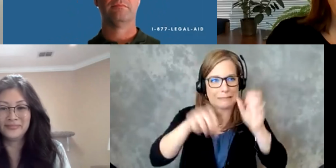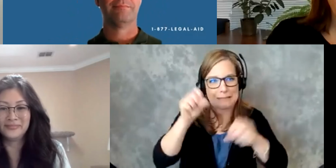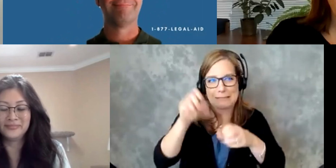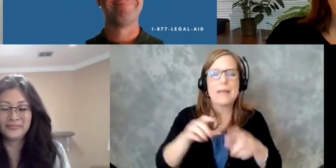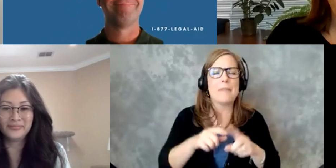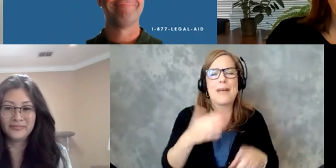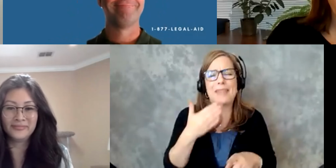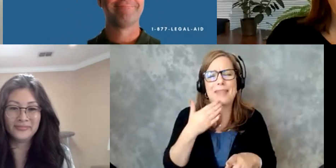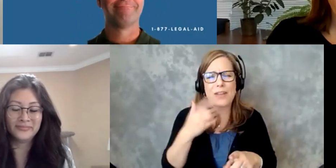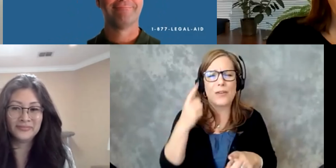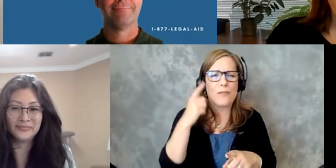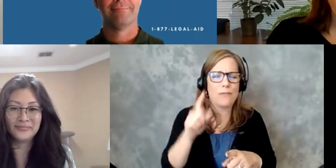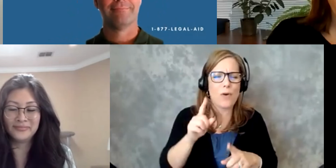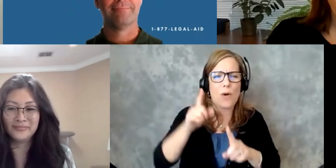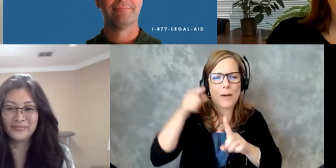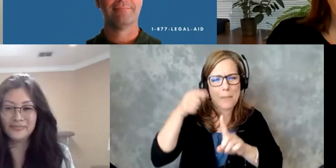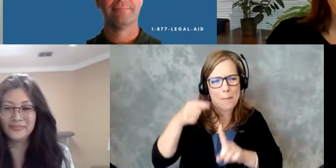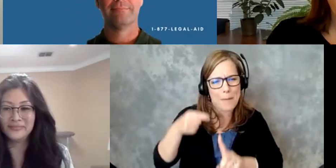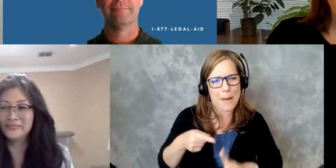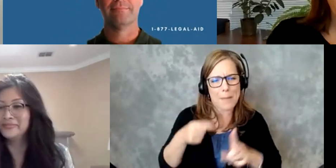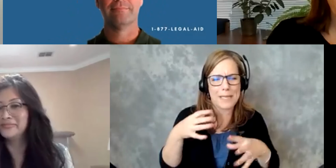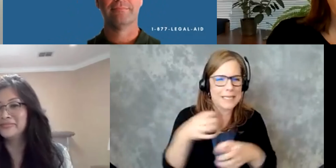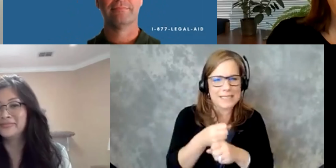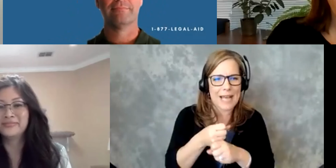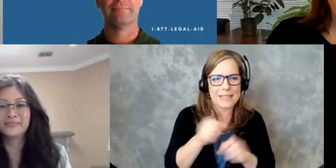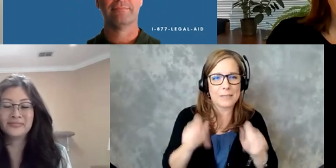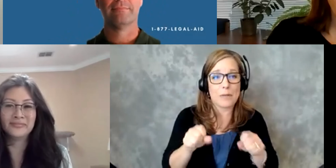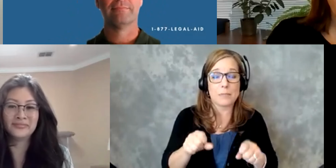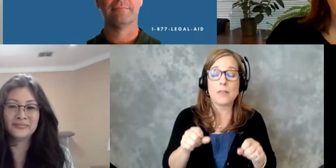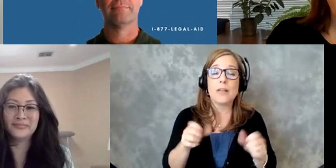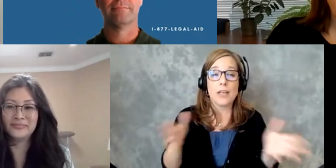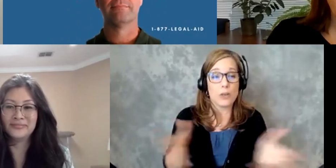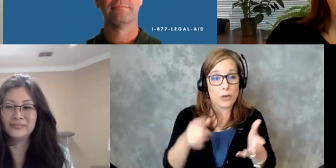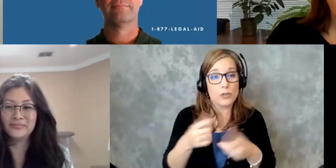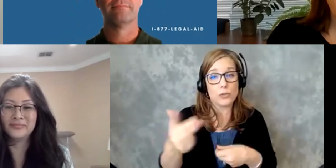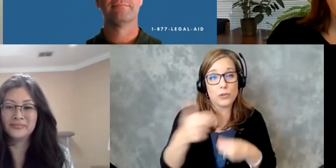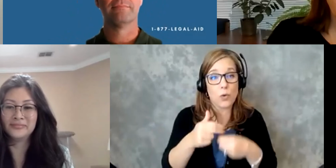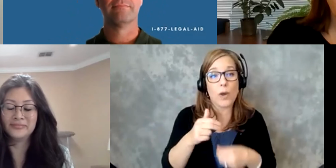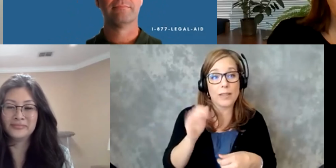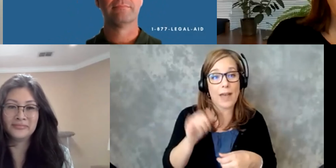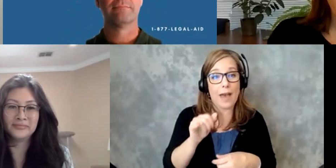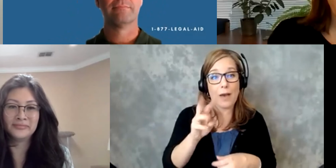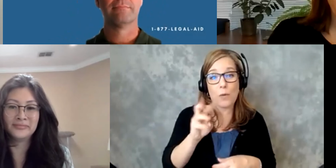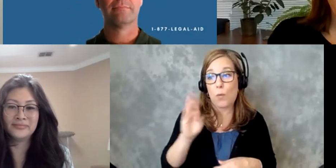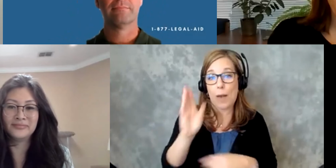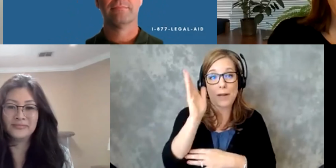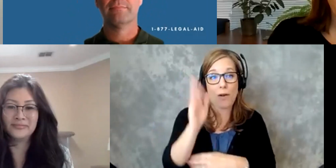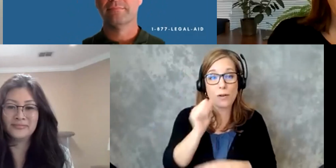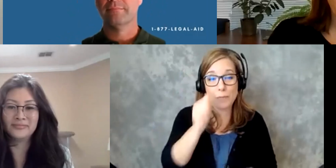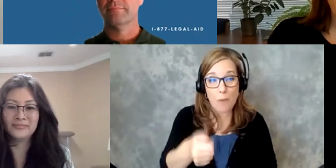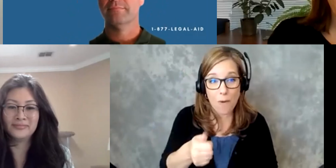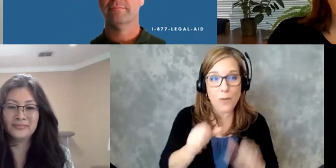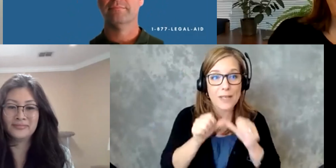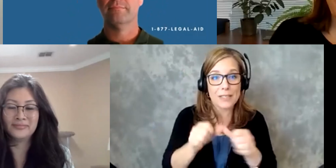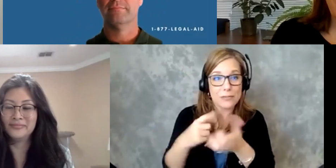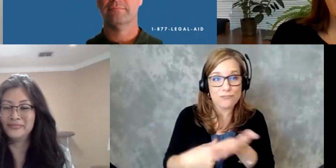as possible. Encourage you to join that CDA webinar tomorrow to continue the conversation, and I will pass it back to Maria from the